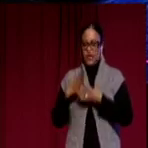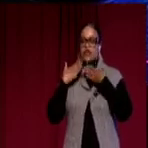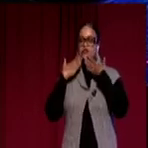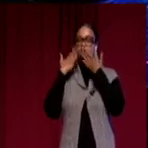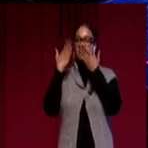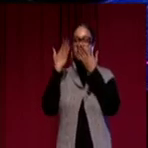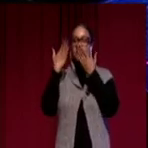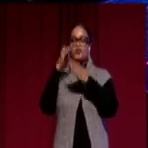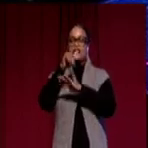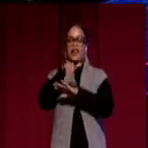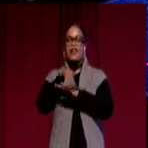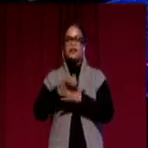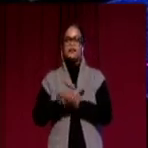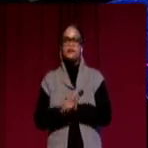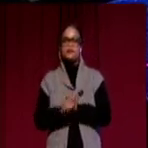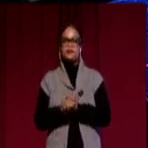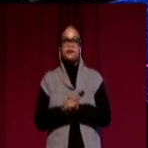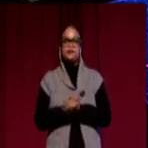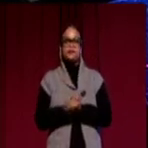tonight.